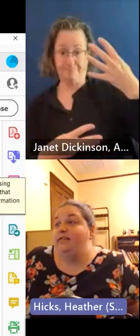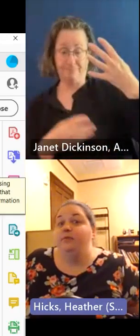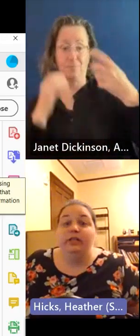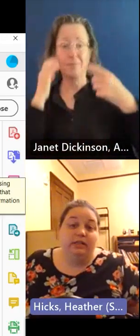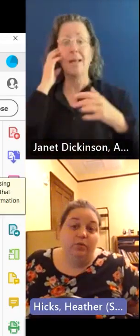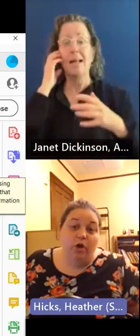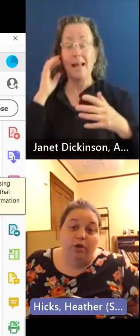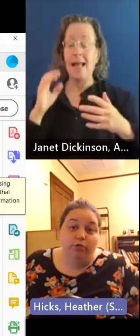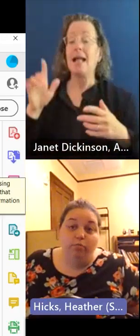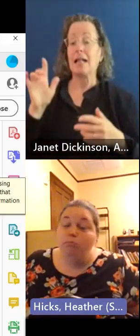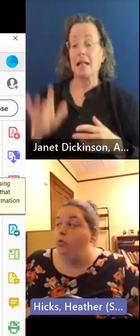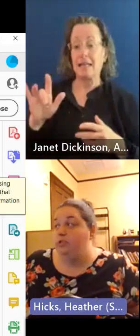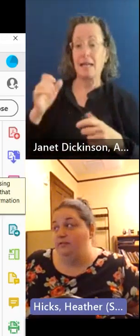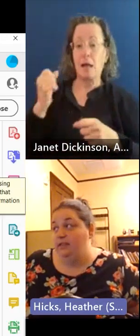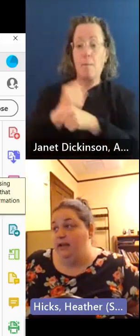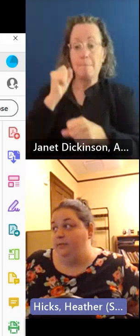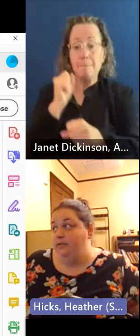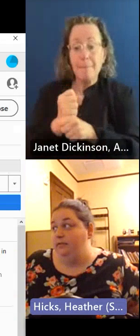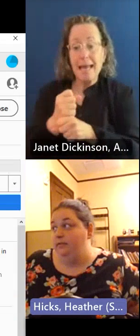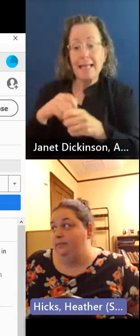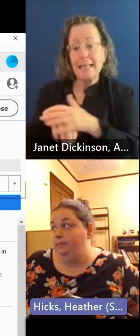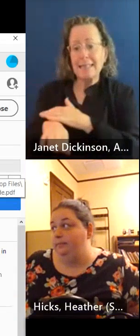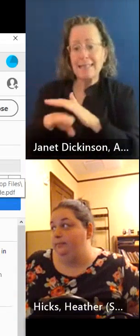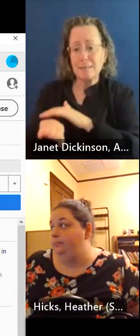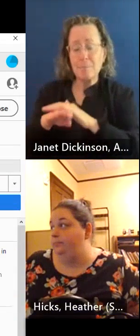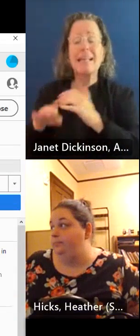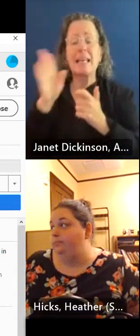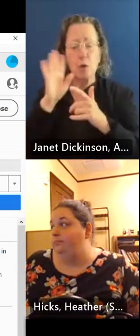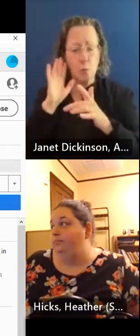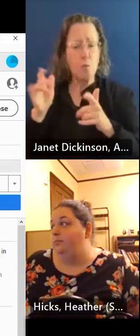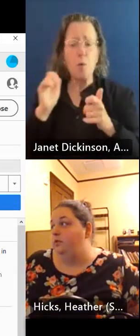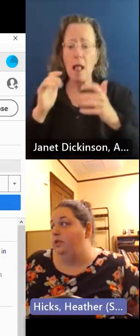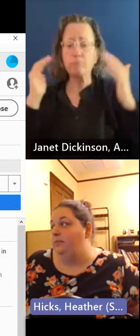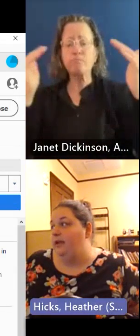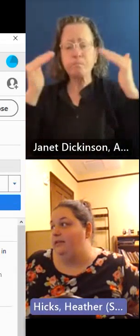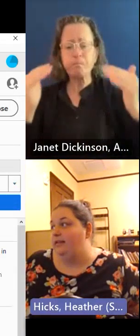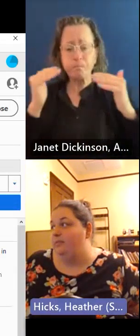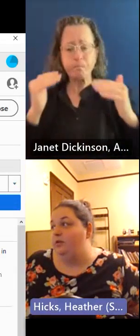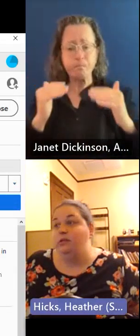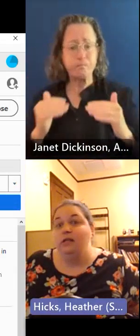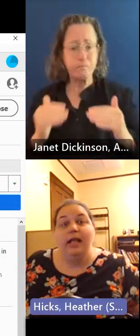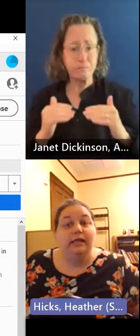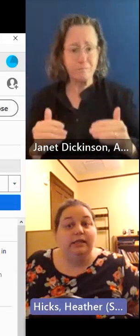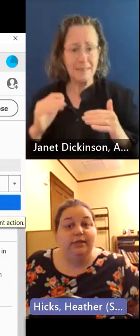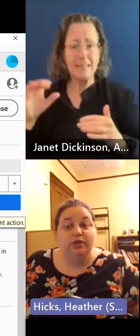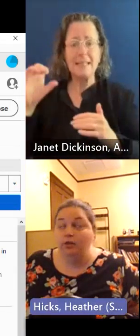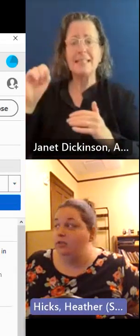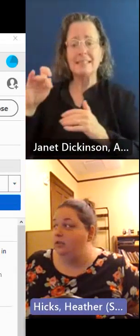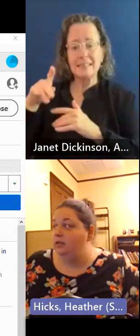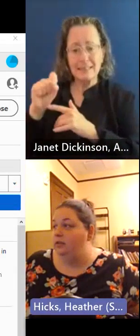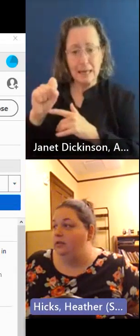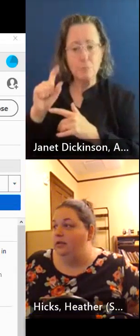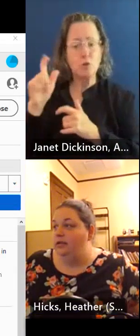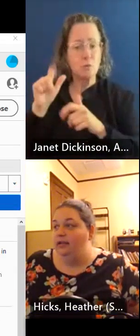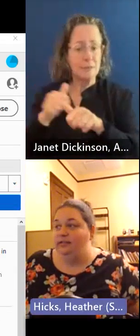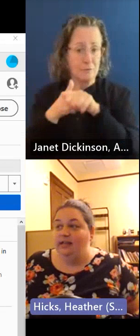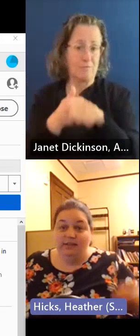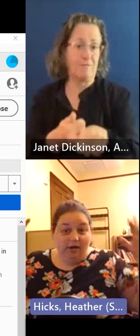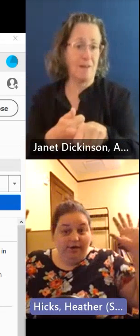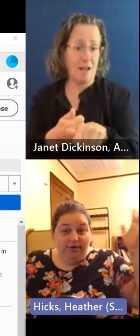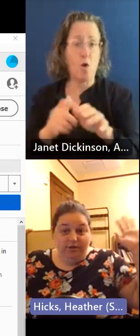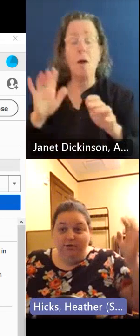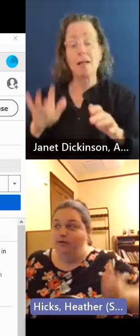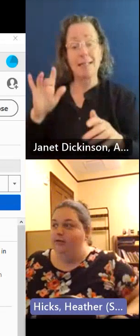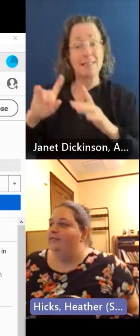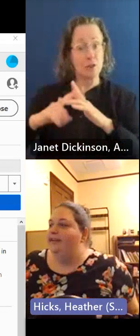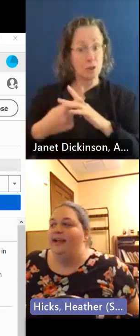make accessible, and it's going to walk you through most of the steps. You click make accessible and click start. It says,